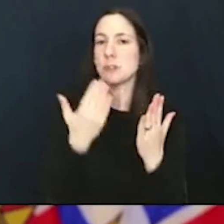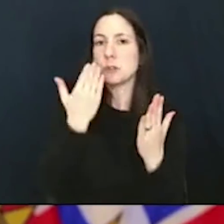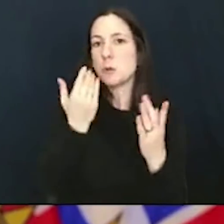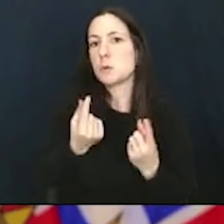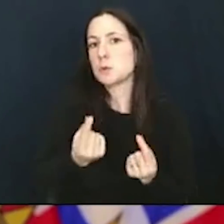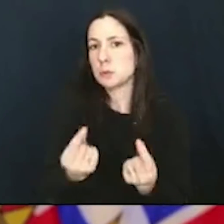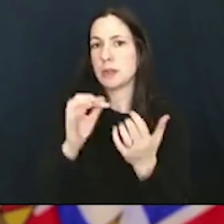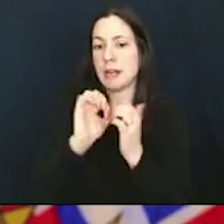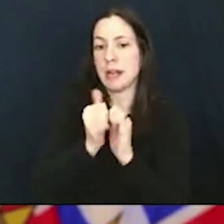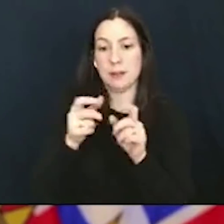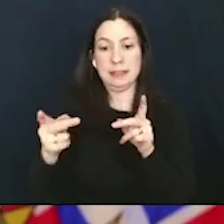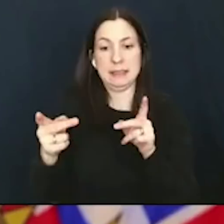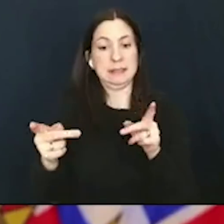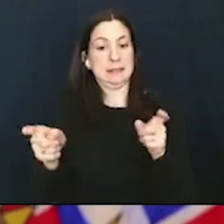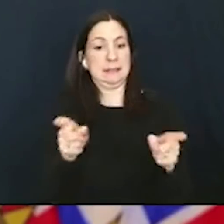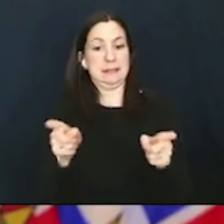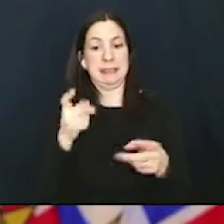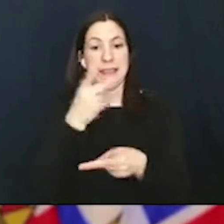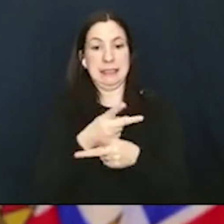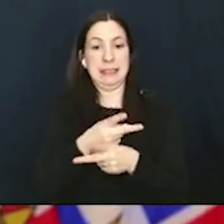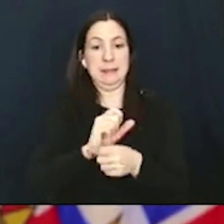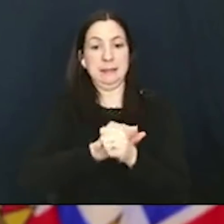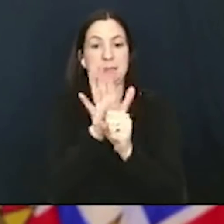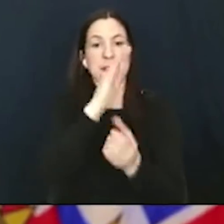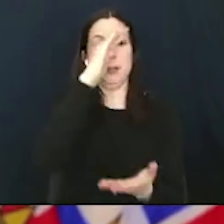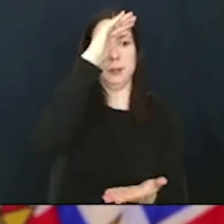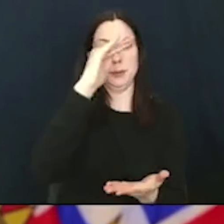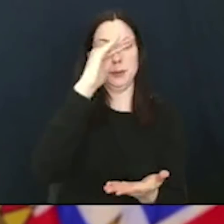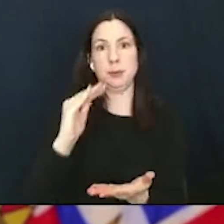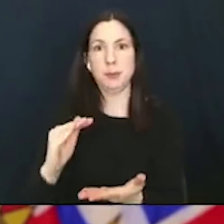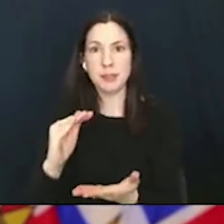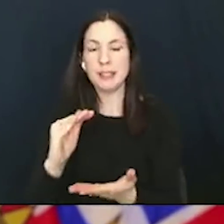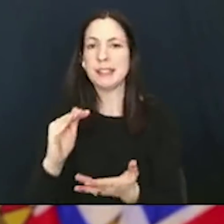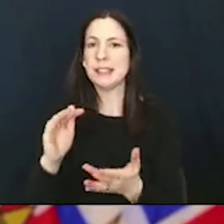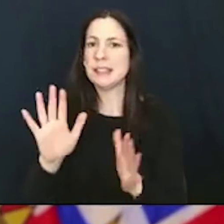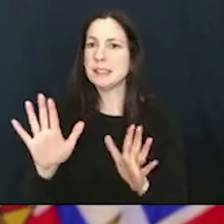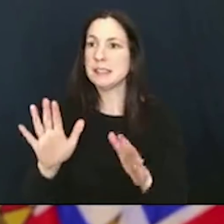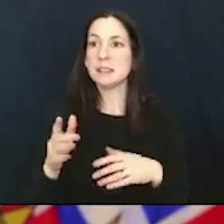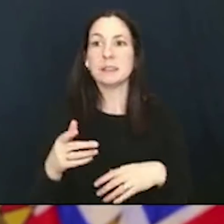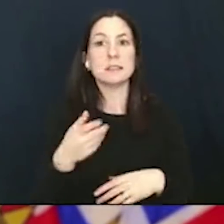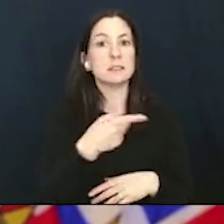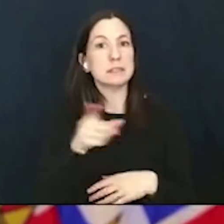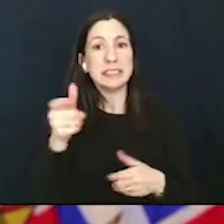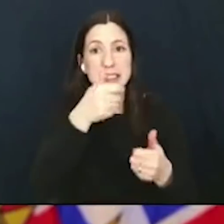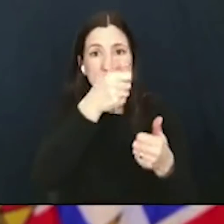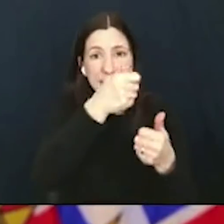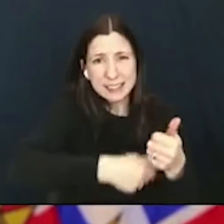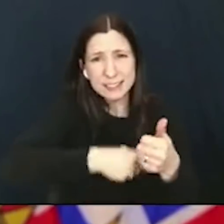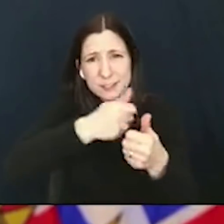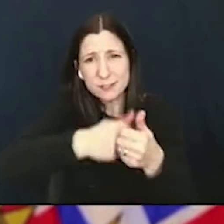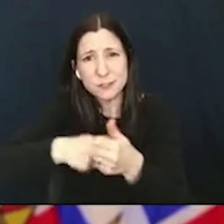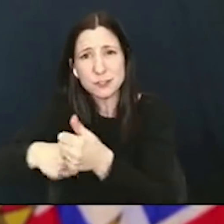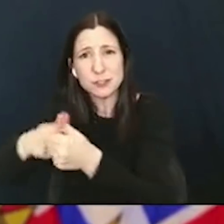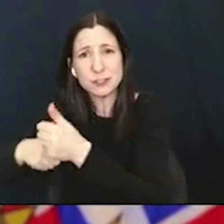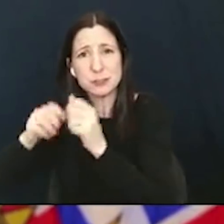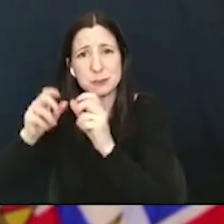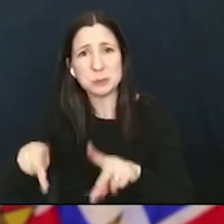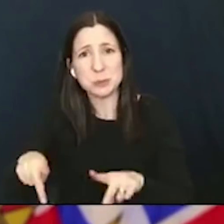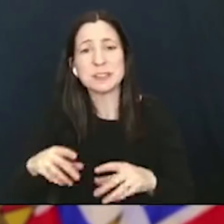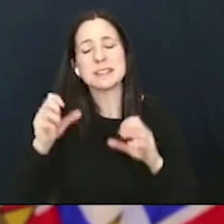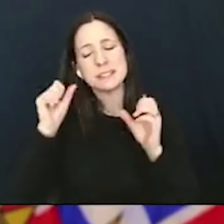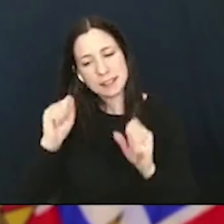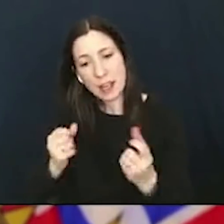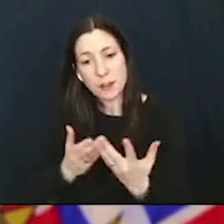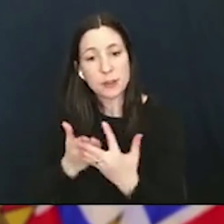this virus in check. And no matter where we may be or what we're doing, we can get through this